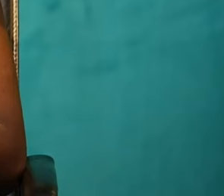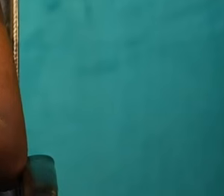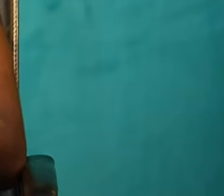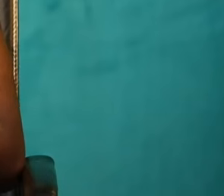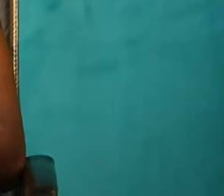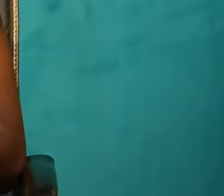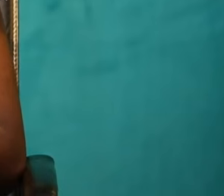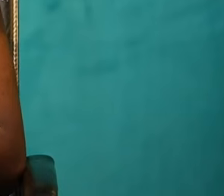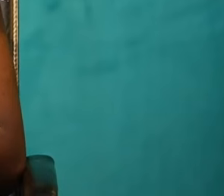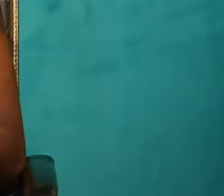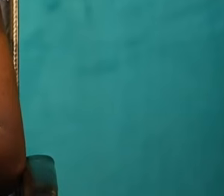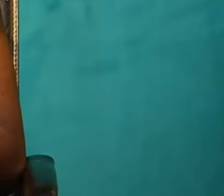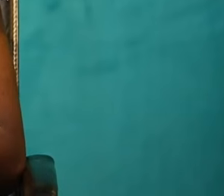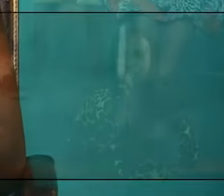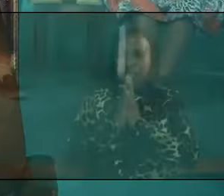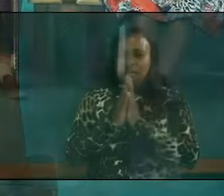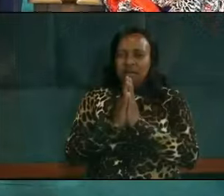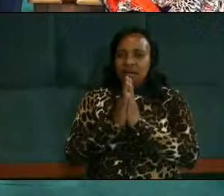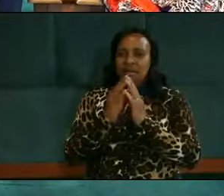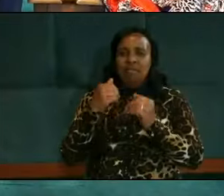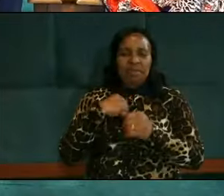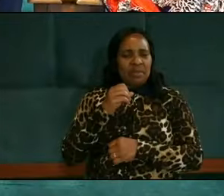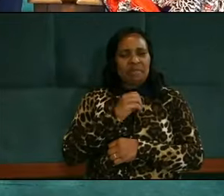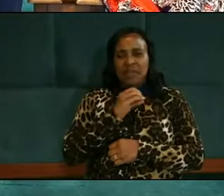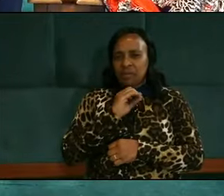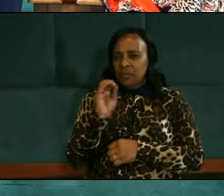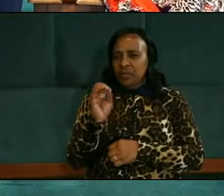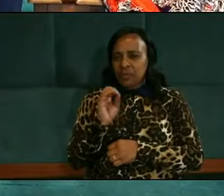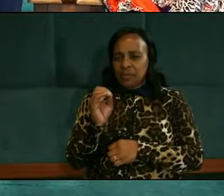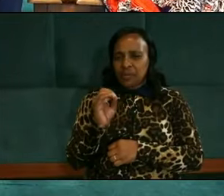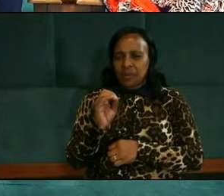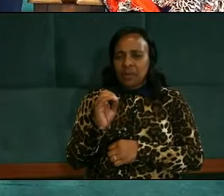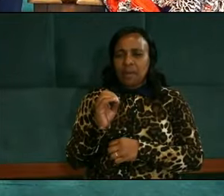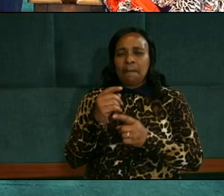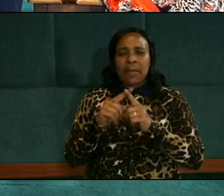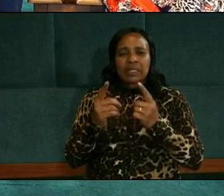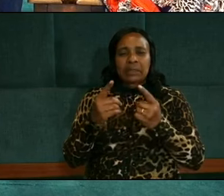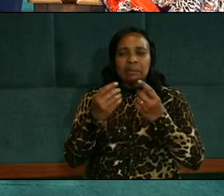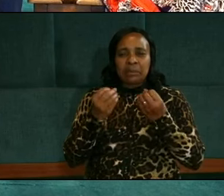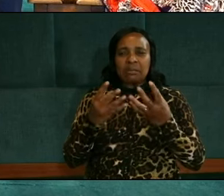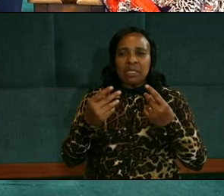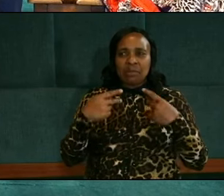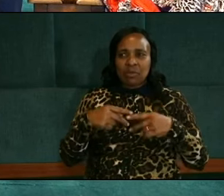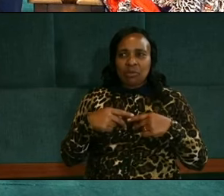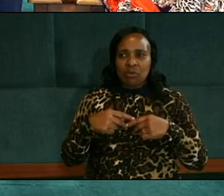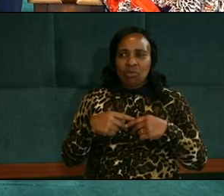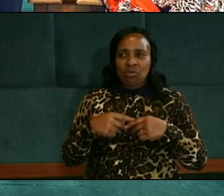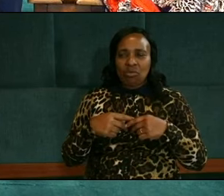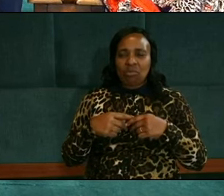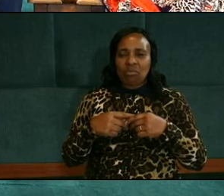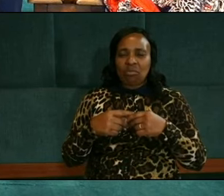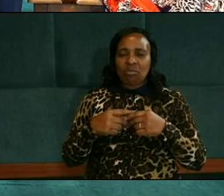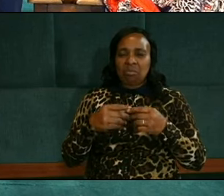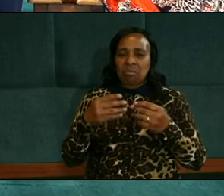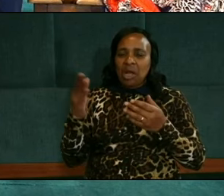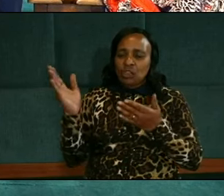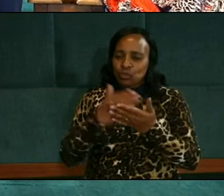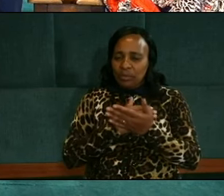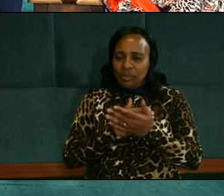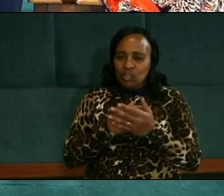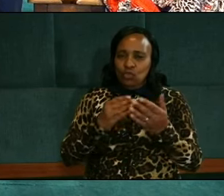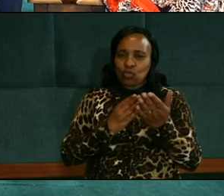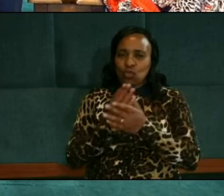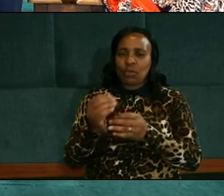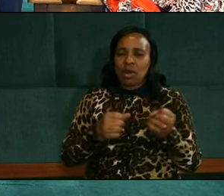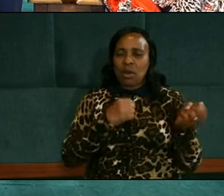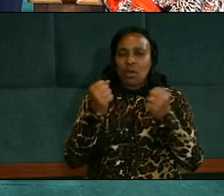Yeah, as a prayer, because I'm not scared. I've seen too many people get changed by power. So hopefully, thank